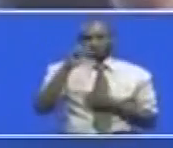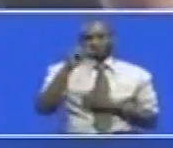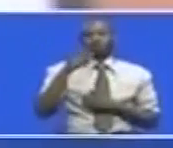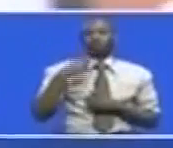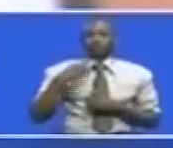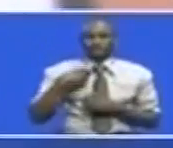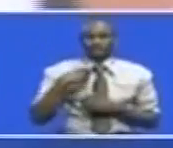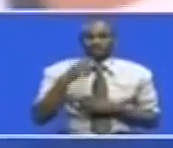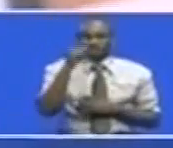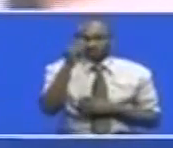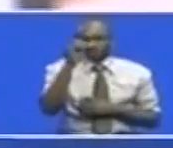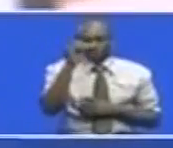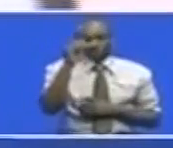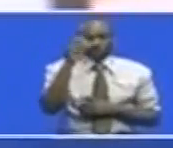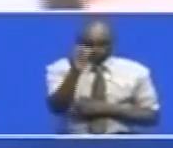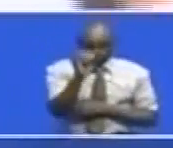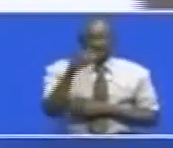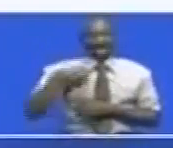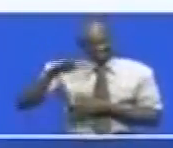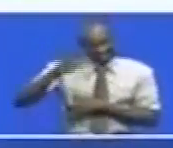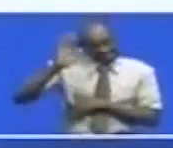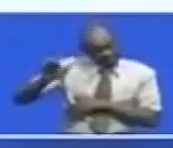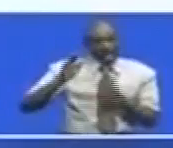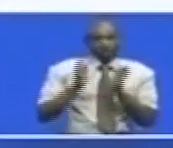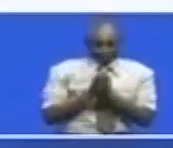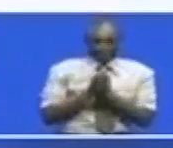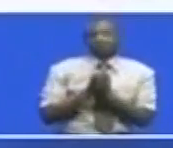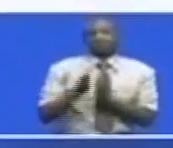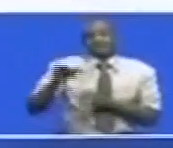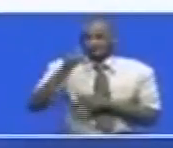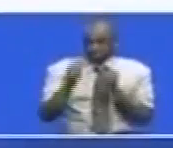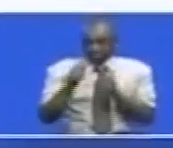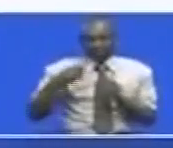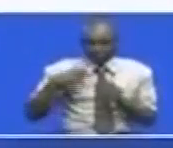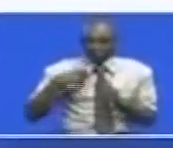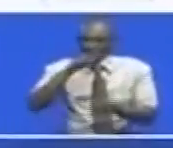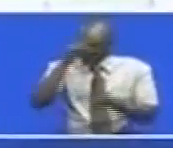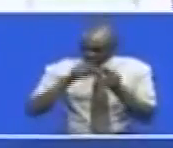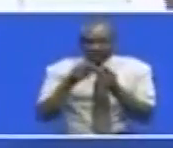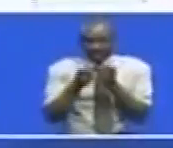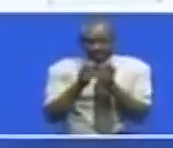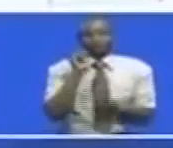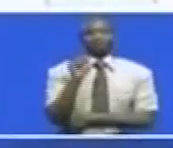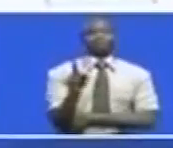word TOTO, the date of birth of the child and the area where they come from. The system chooses a specific message